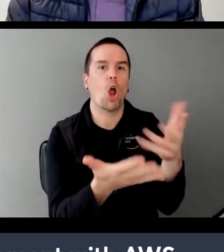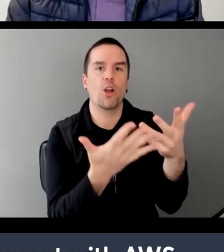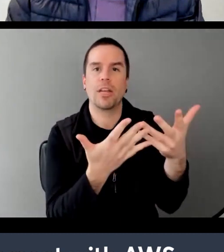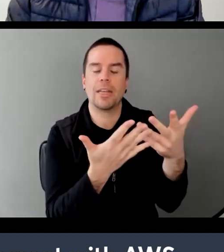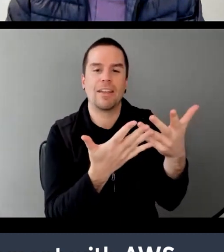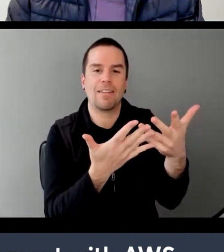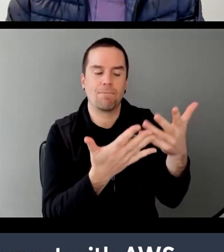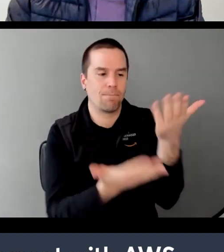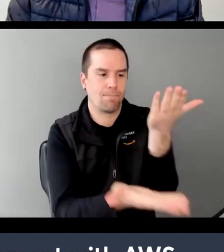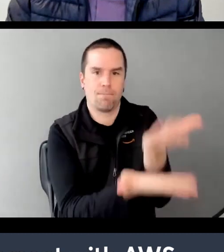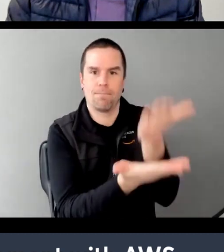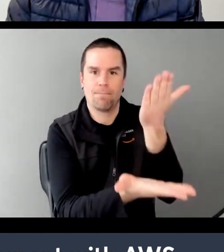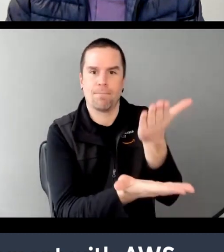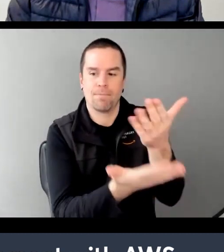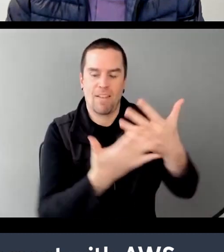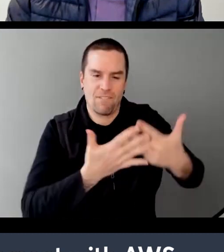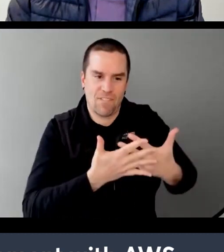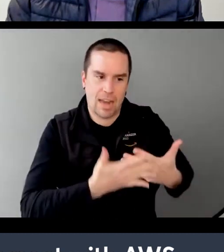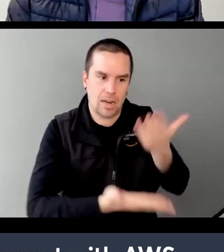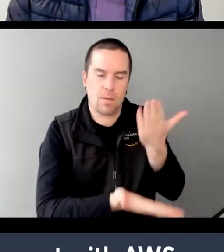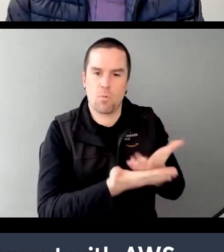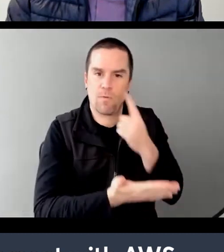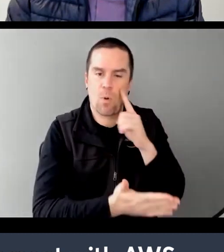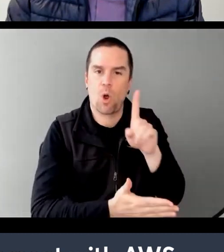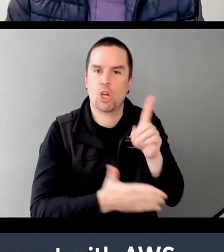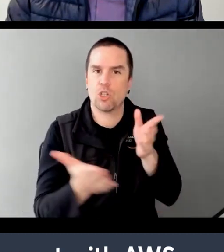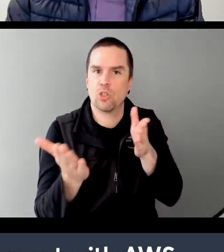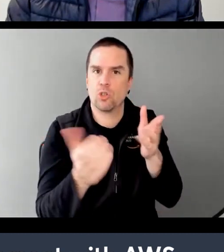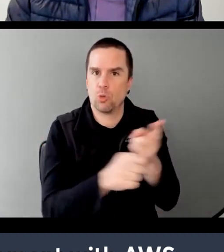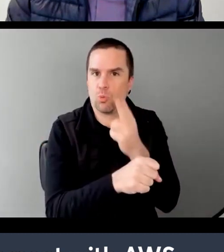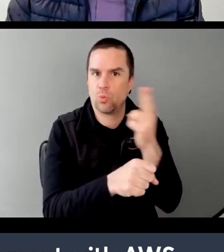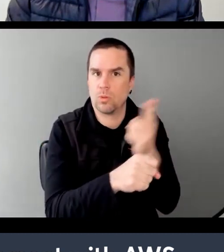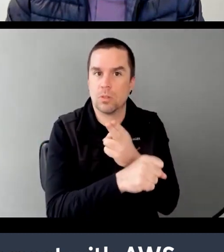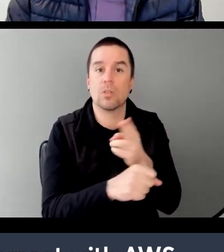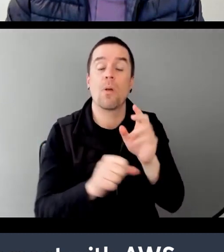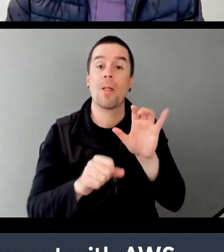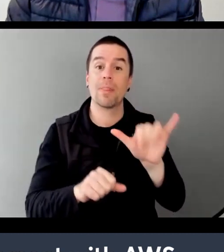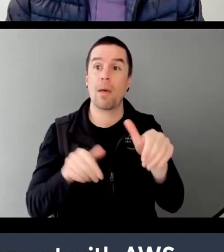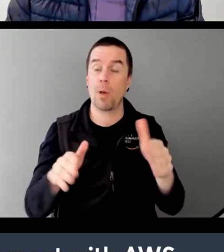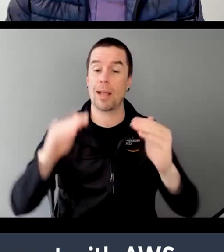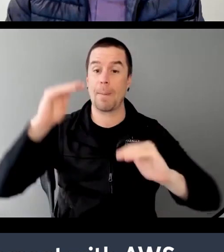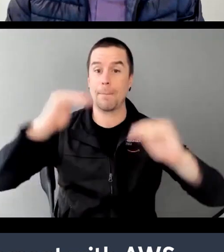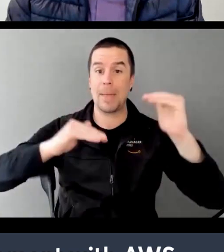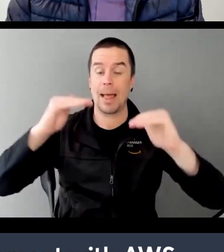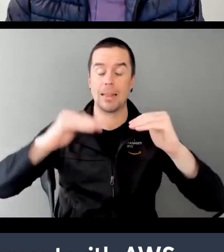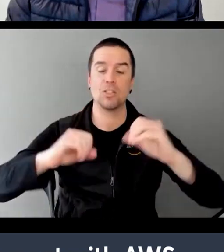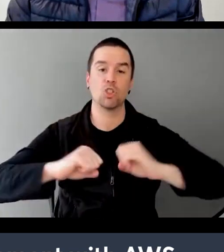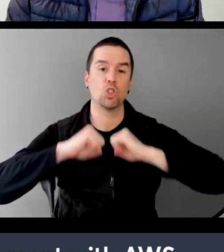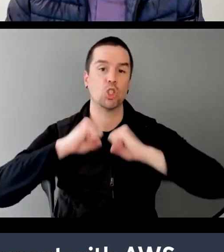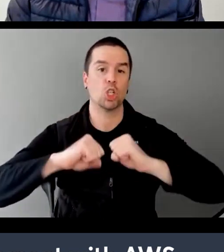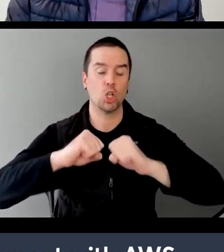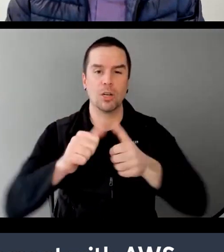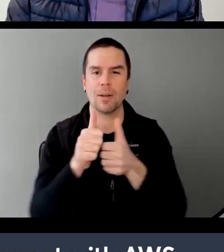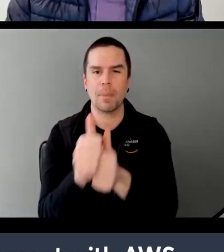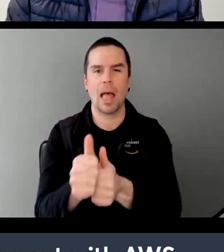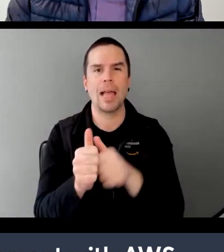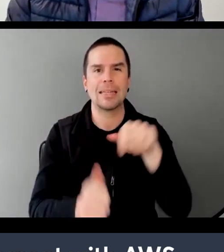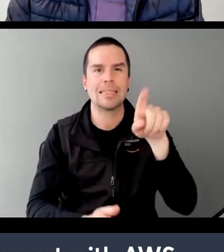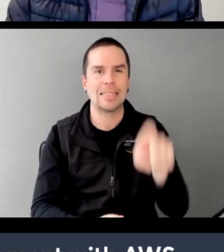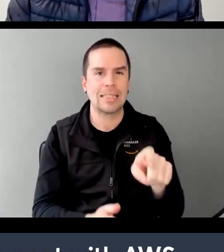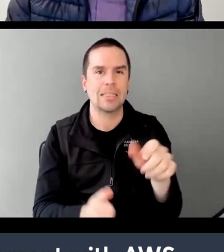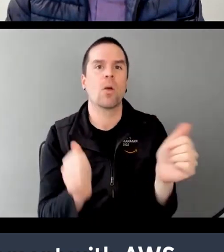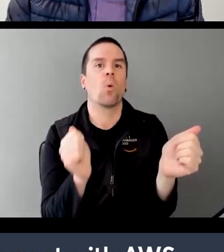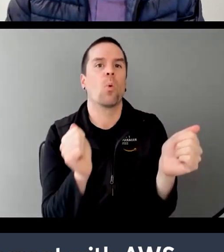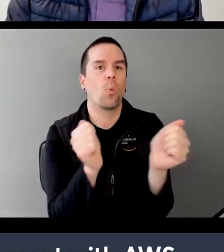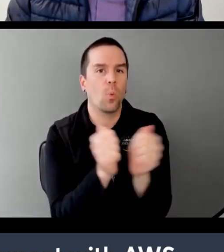production usage, right? So that they can balance their security and compliance needs with the need to be agile. So what that does is that